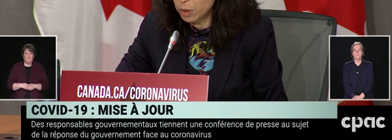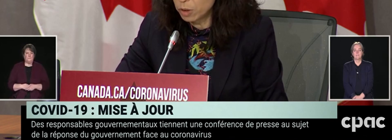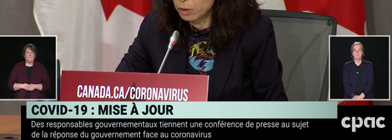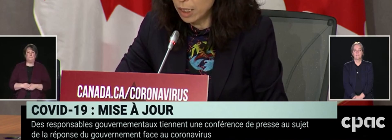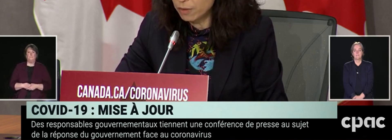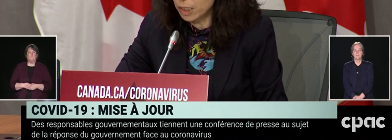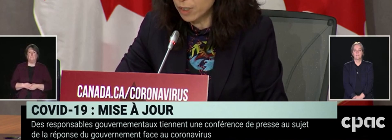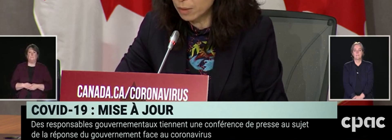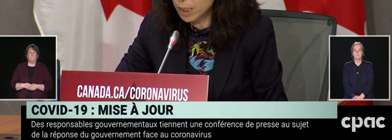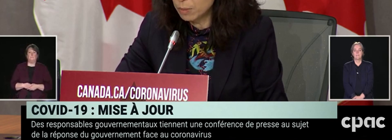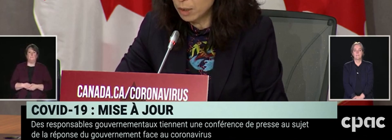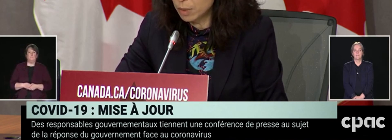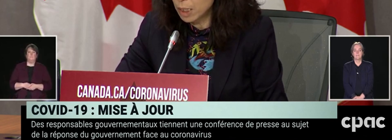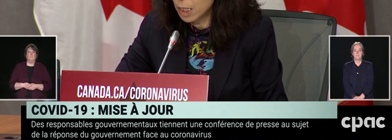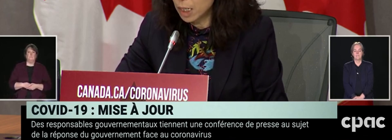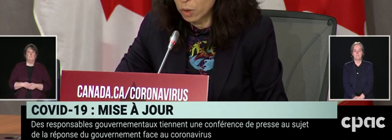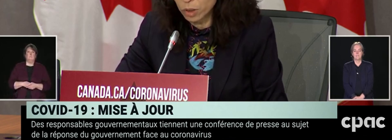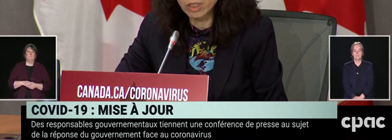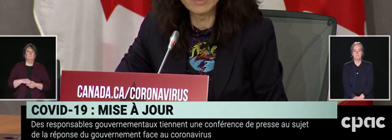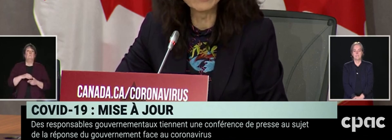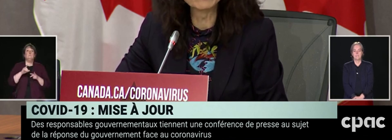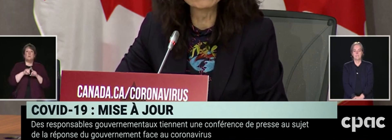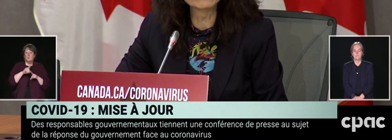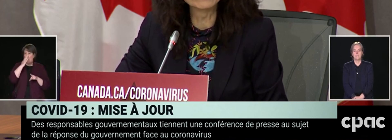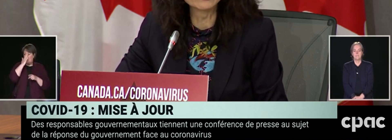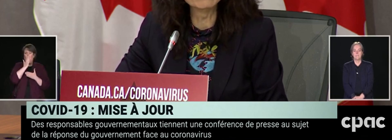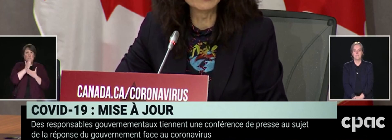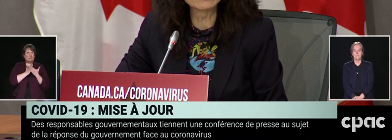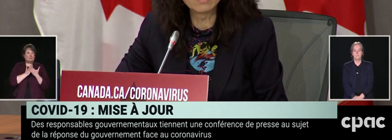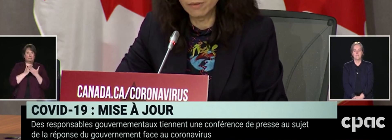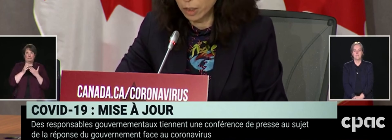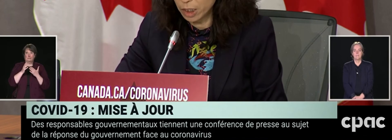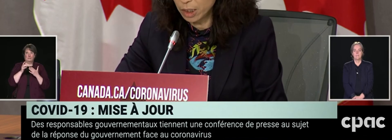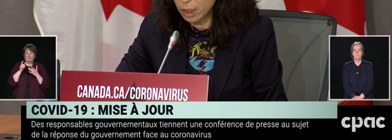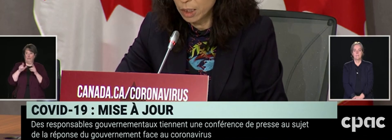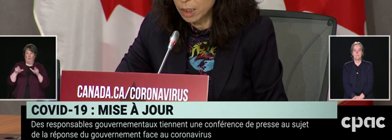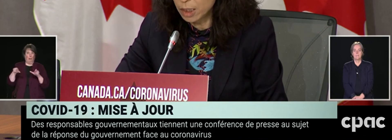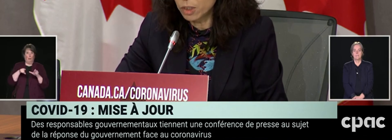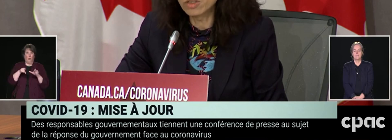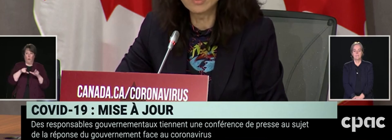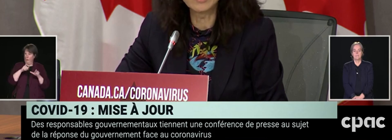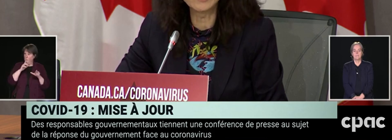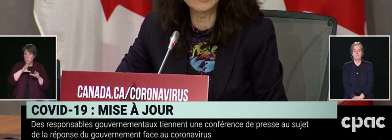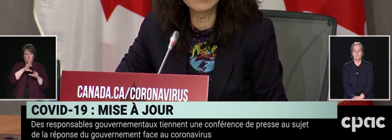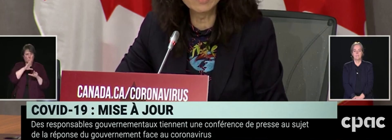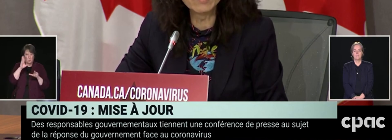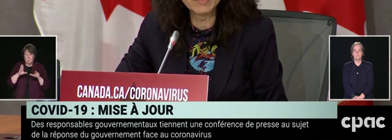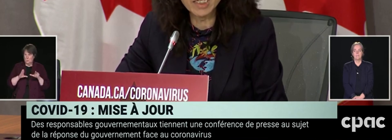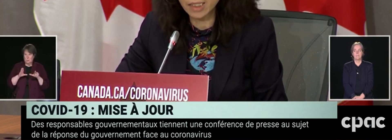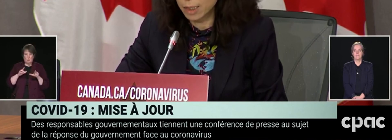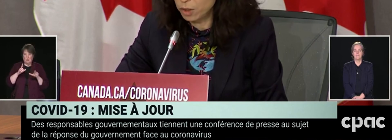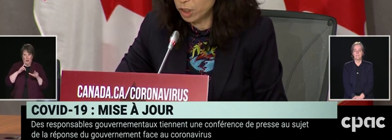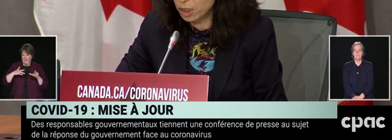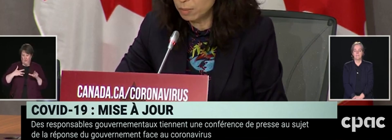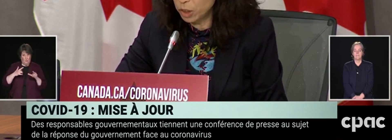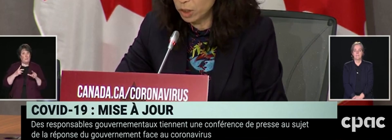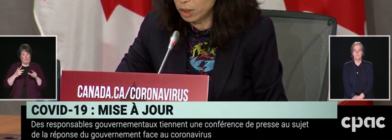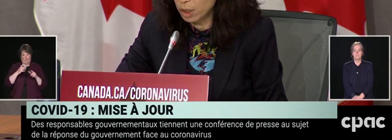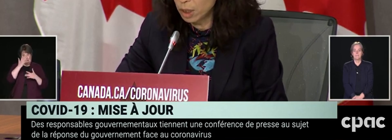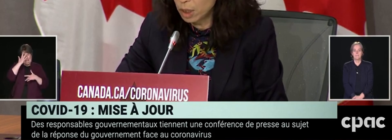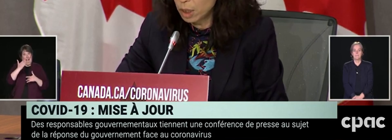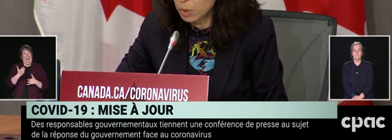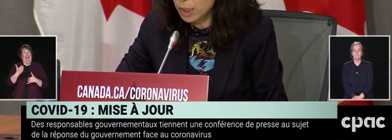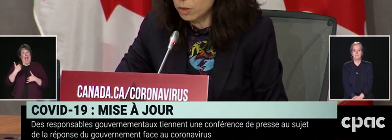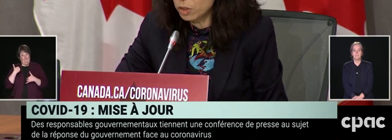infected people who never develop symptoms are also able to transmit the virus. This is called asymptomatic